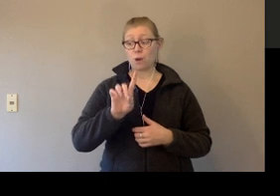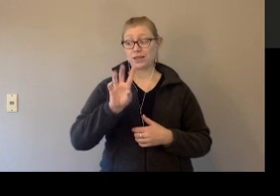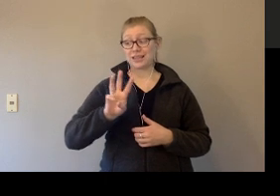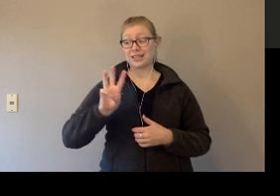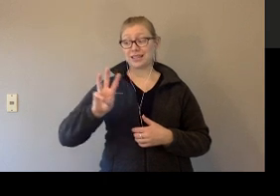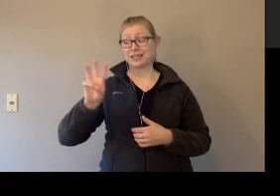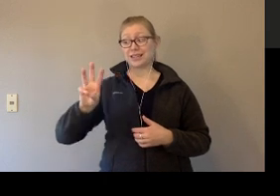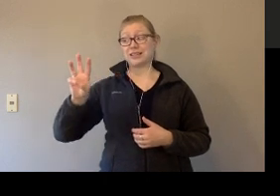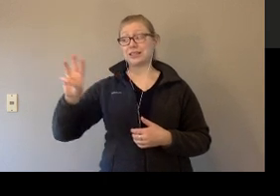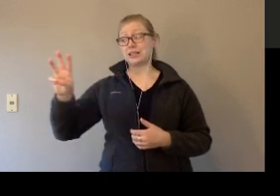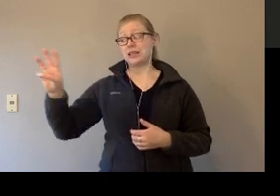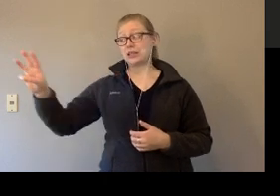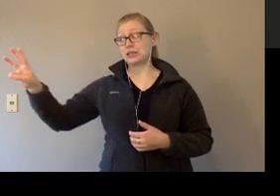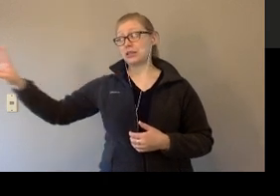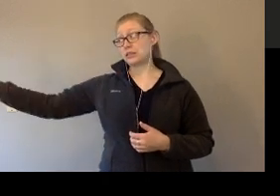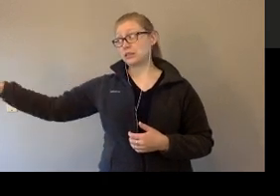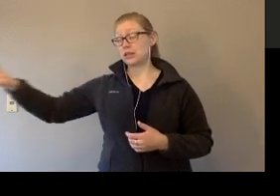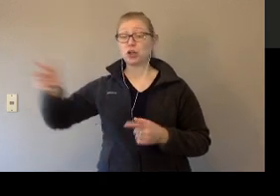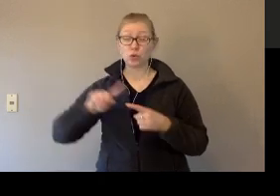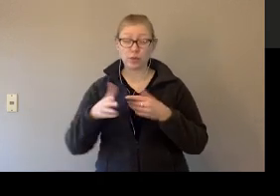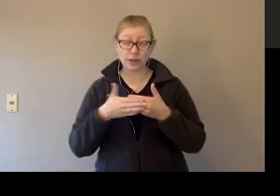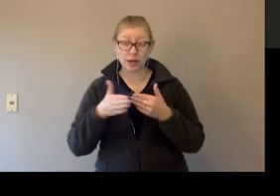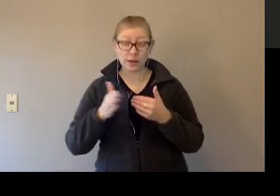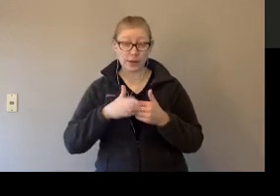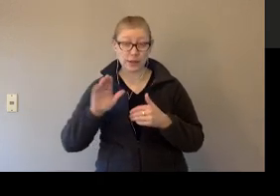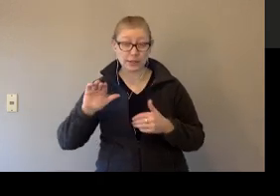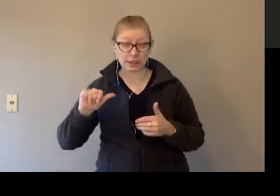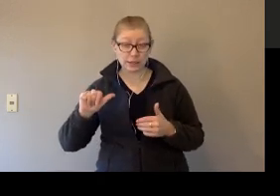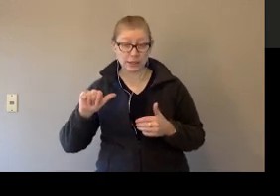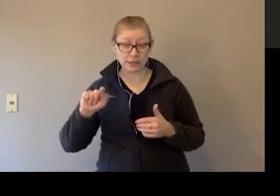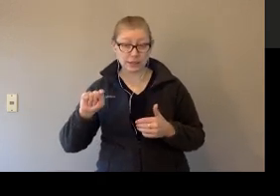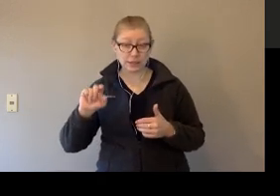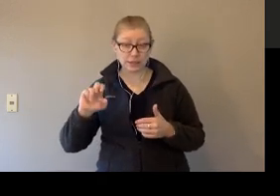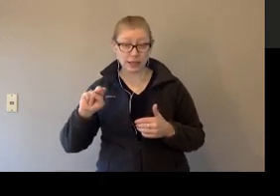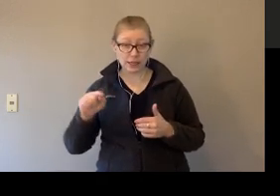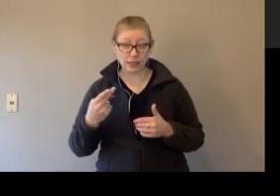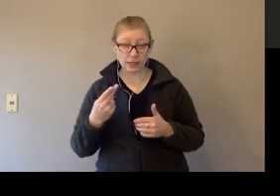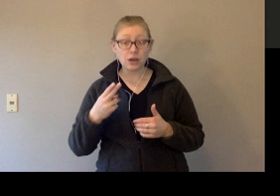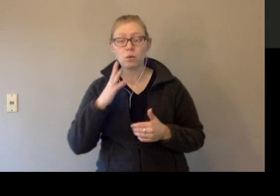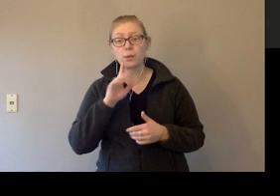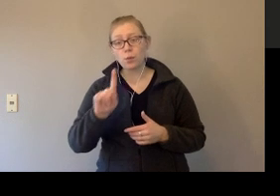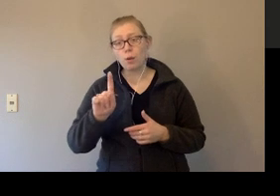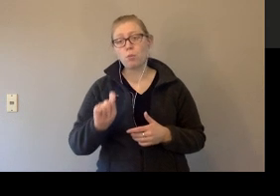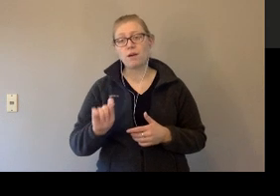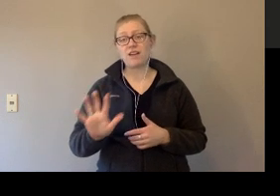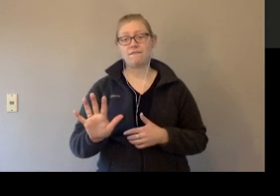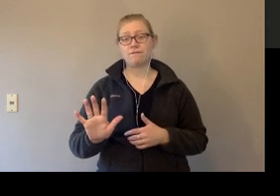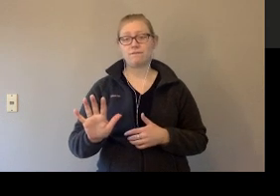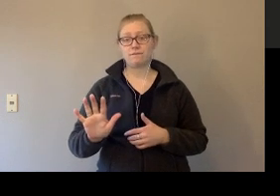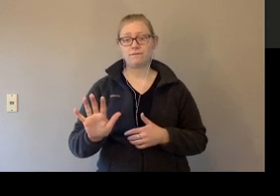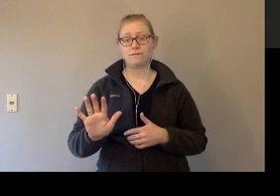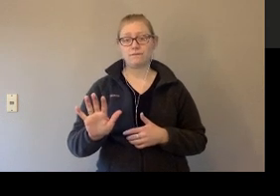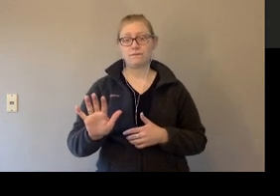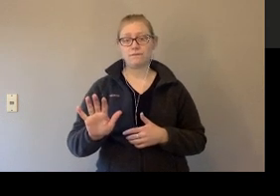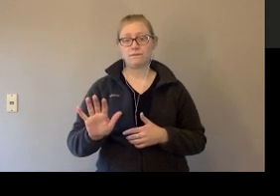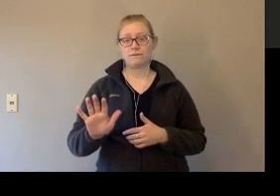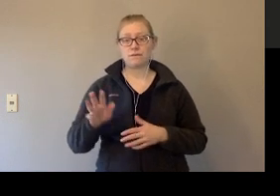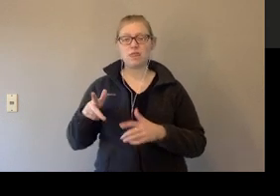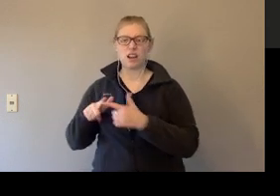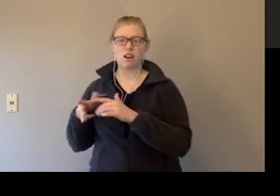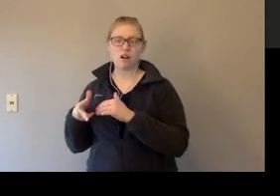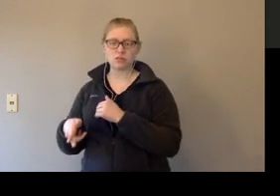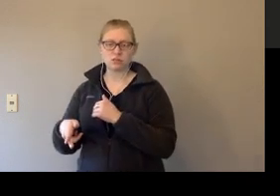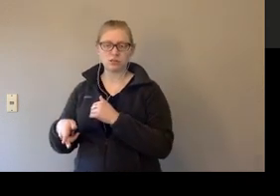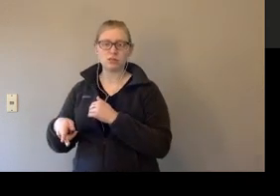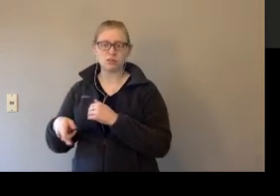1.5166666 repeating. So to the nearest tenth, that's going to be 1.5. So that's my approximation.